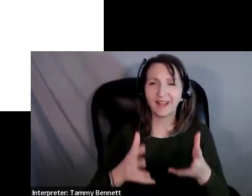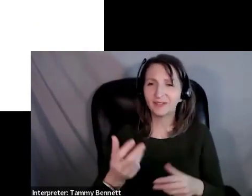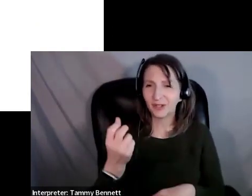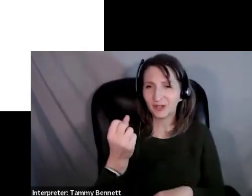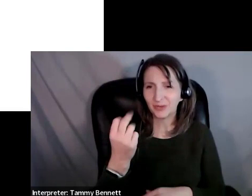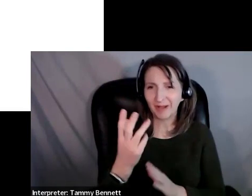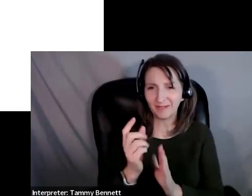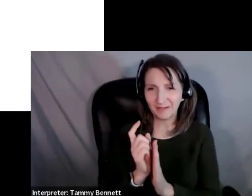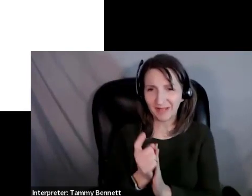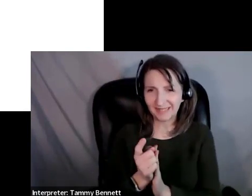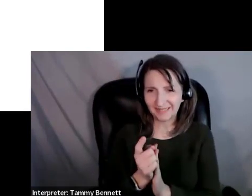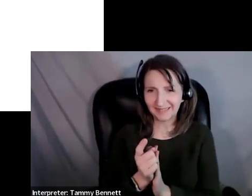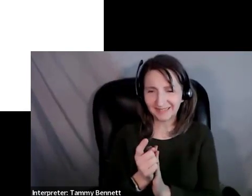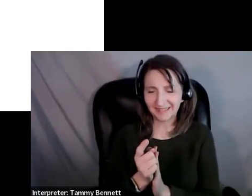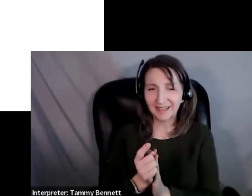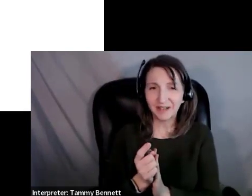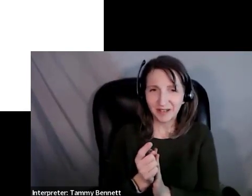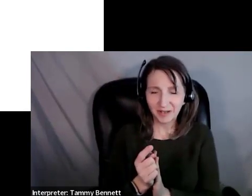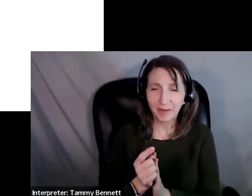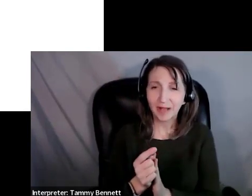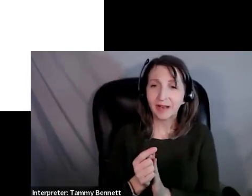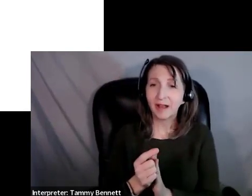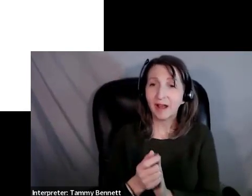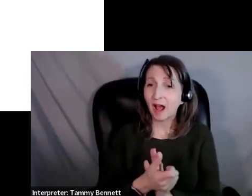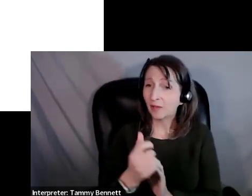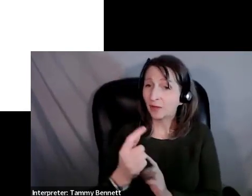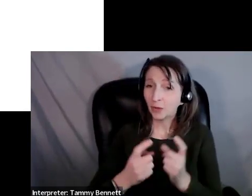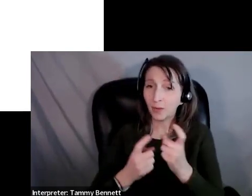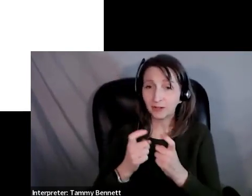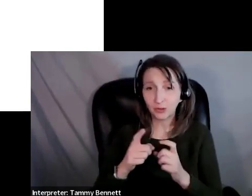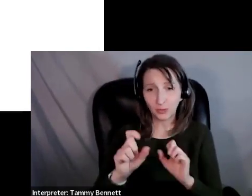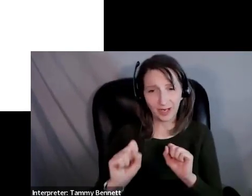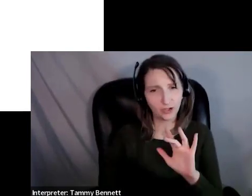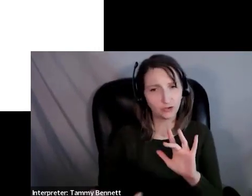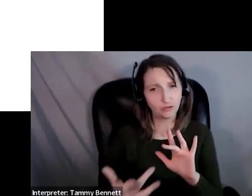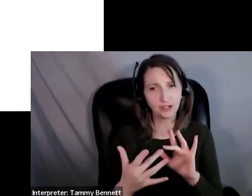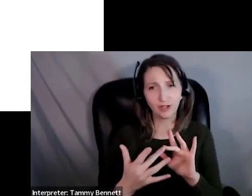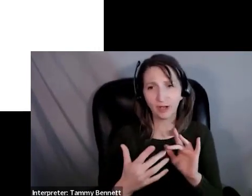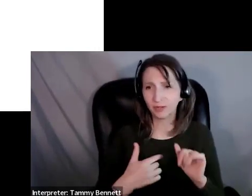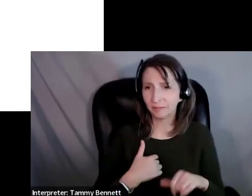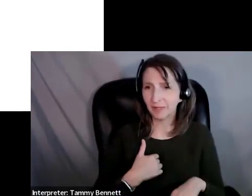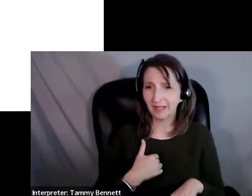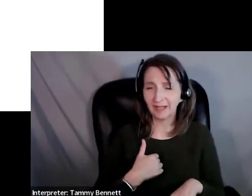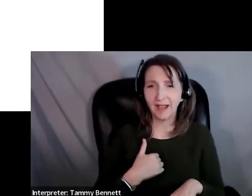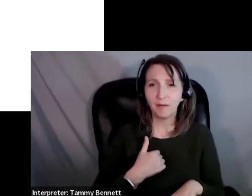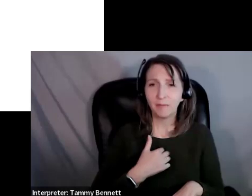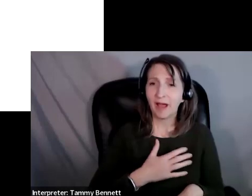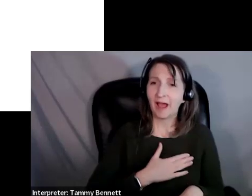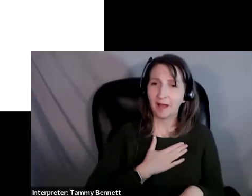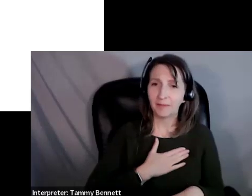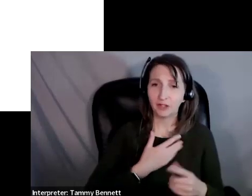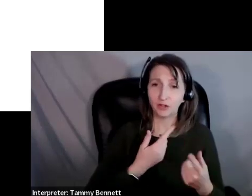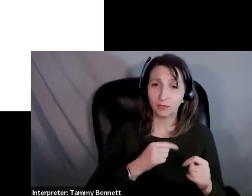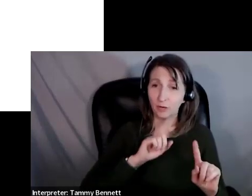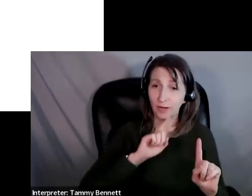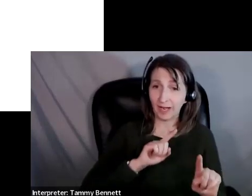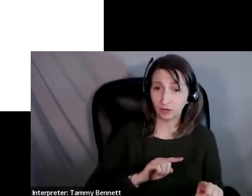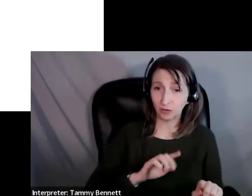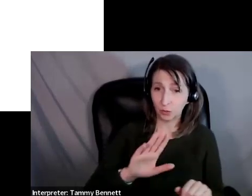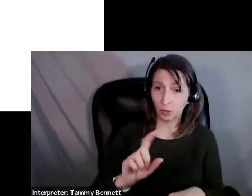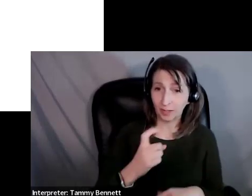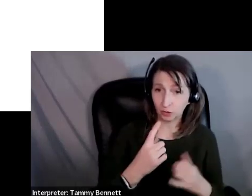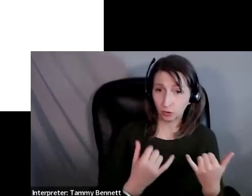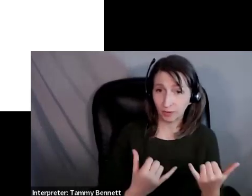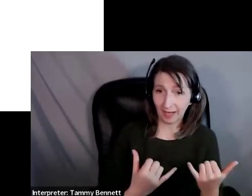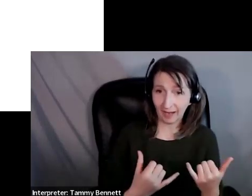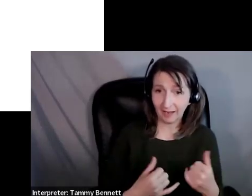Um, but if anyone has any further questions, please feel free to reach out. Um, I'm more than happy to try and answer as many as I can today, uh, about any